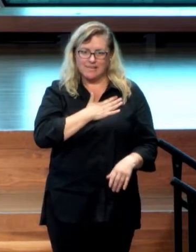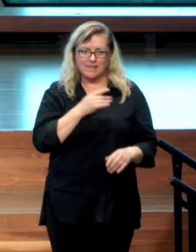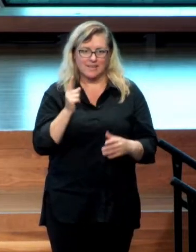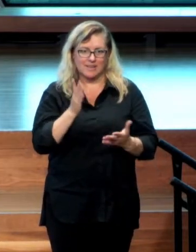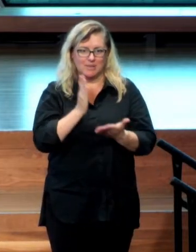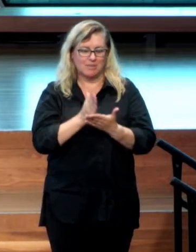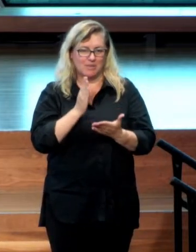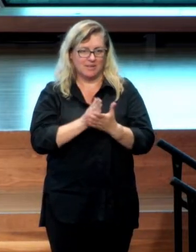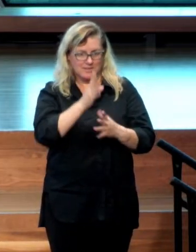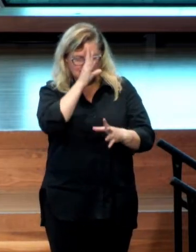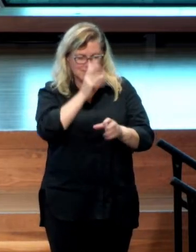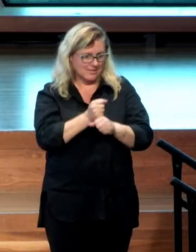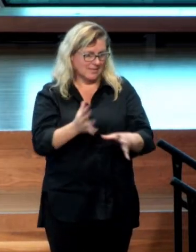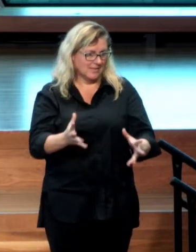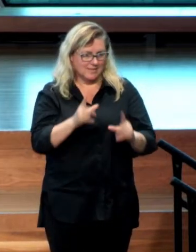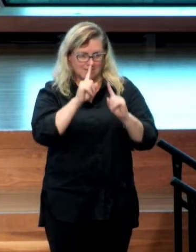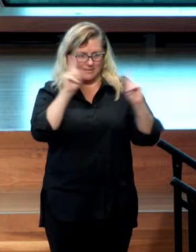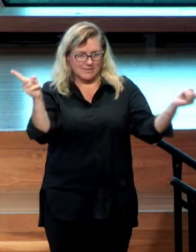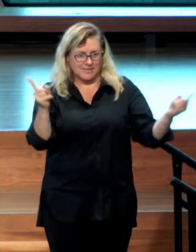completely unbelievable.